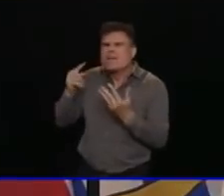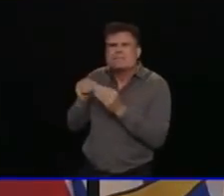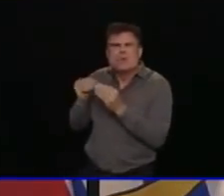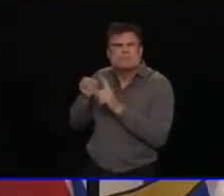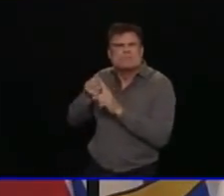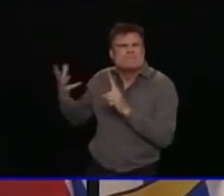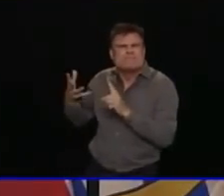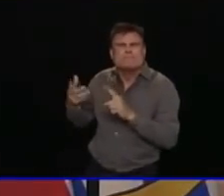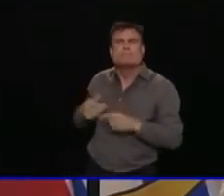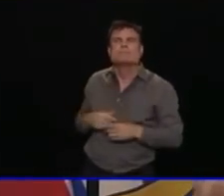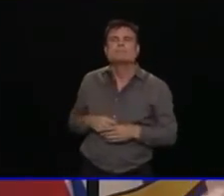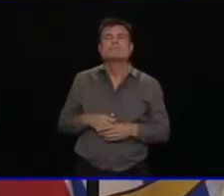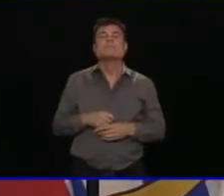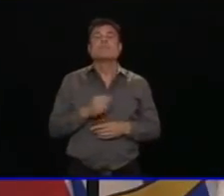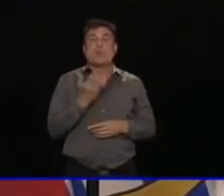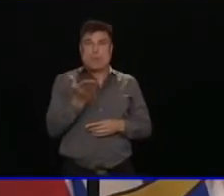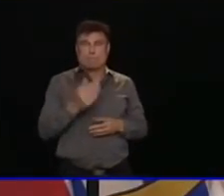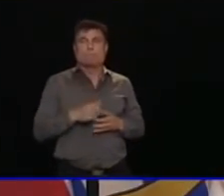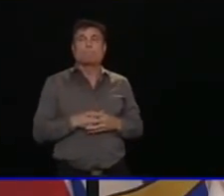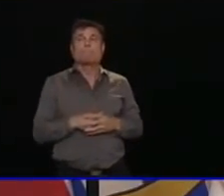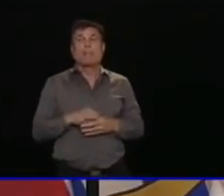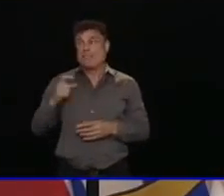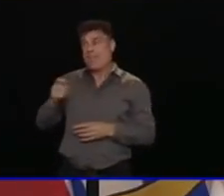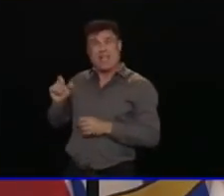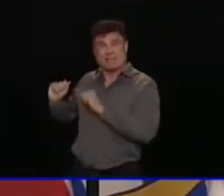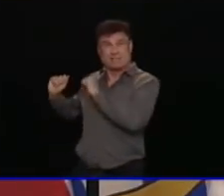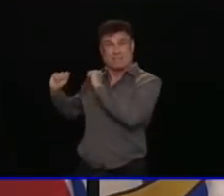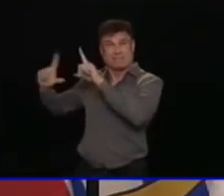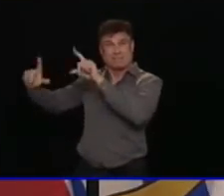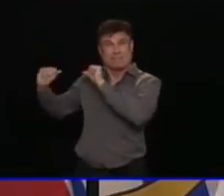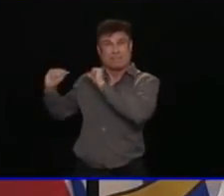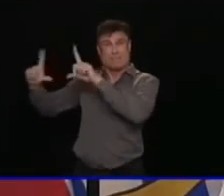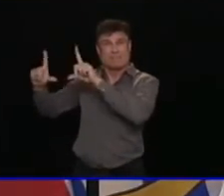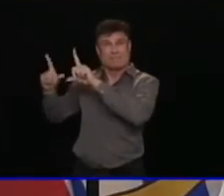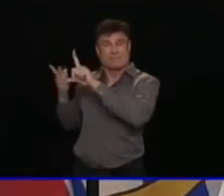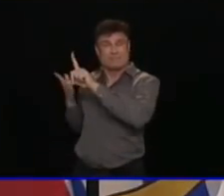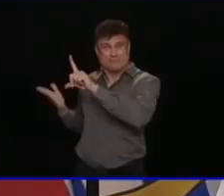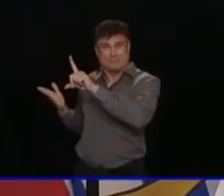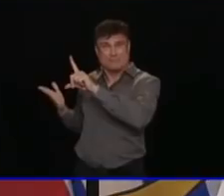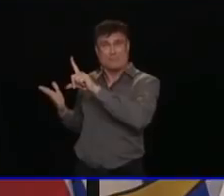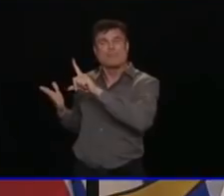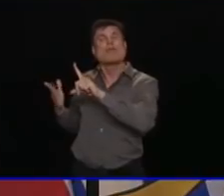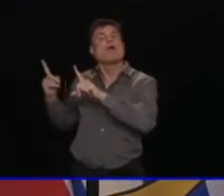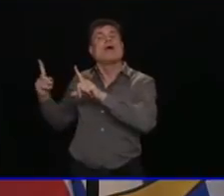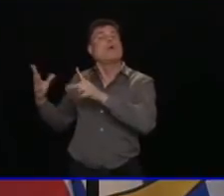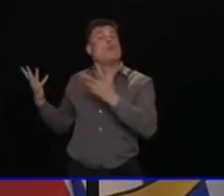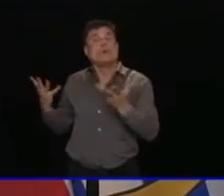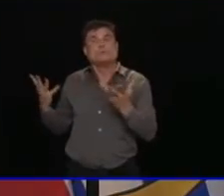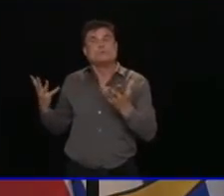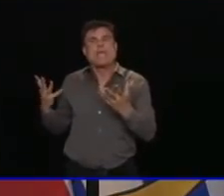of information about how we interact in our community in British Columbia. And then it looks at things like the cases, the